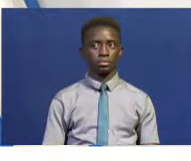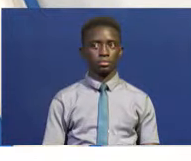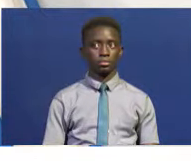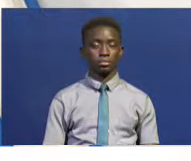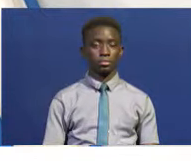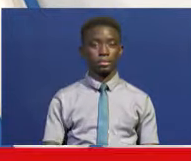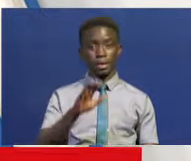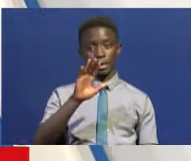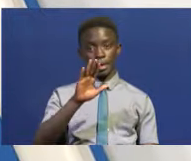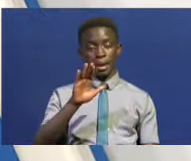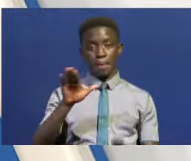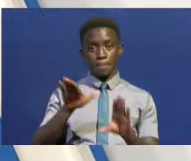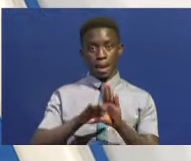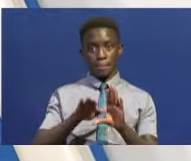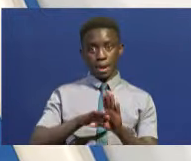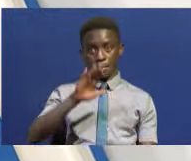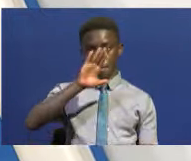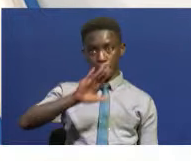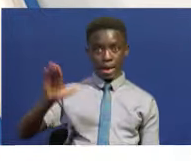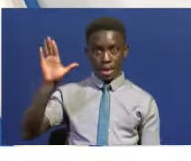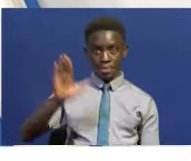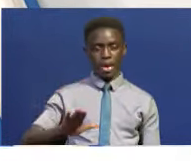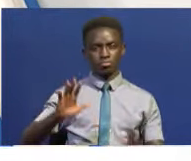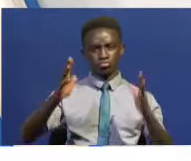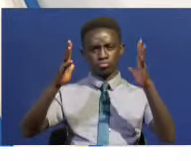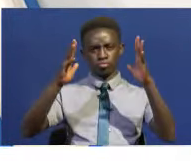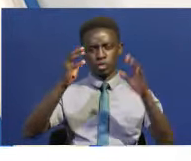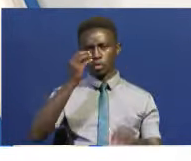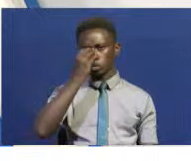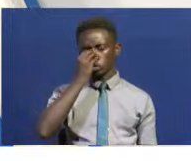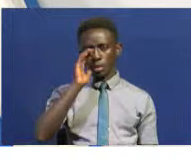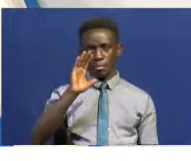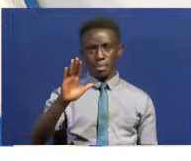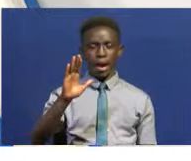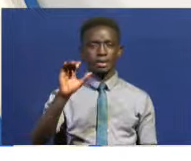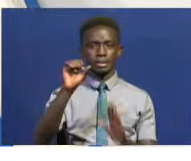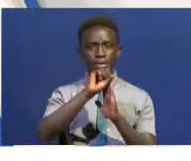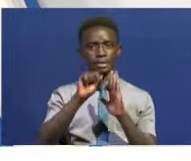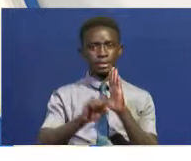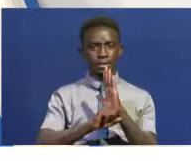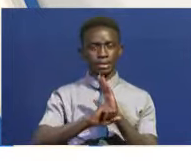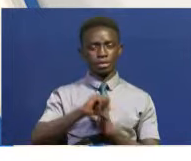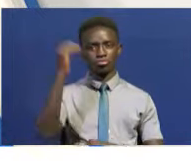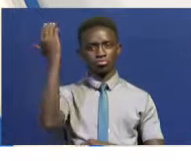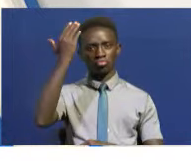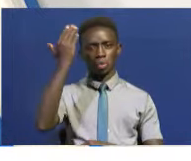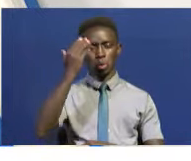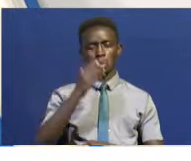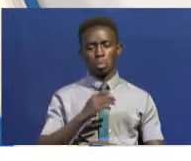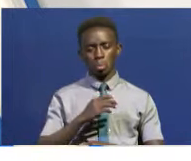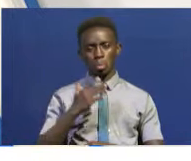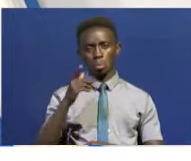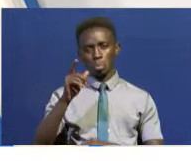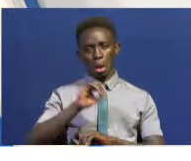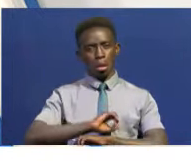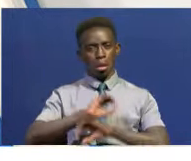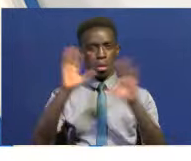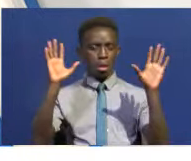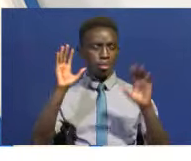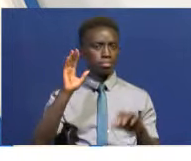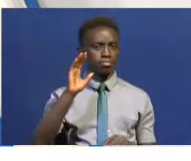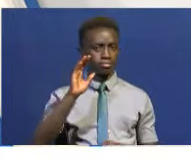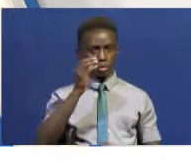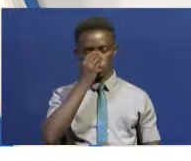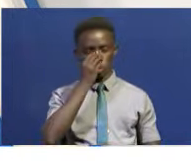Members of Parliament have hailed President William Ruto's State of the Nation address, saying the speech showed that the President listened to Kenyans.